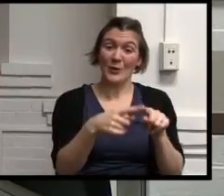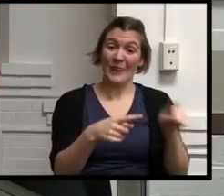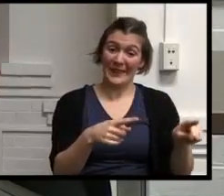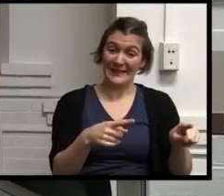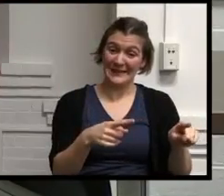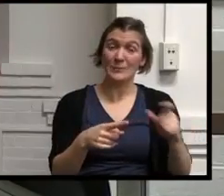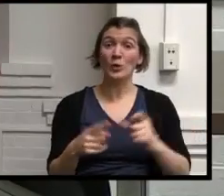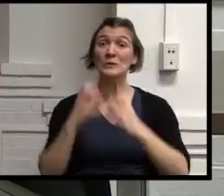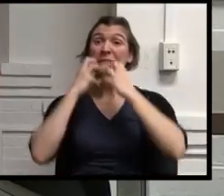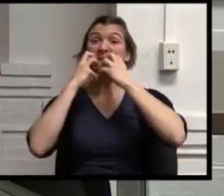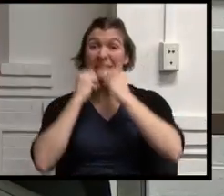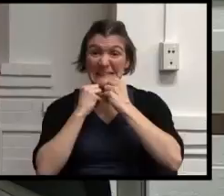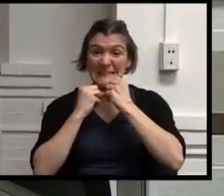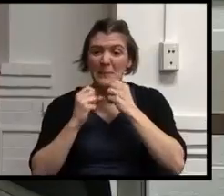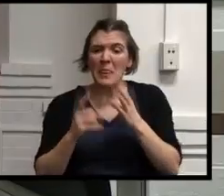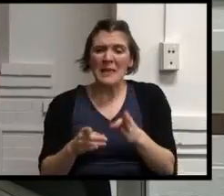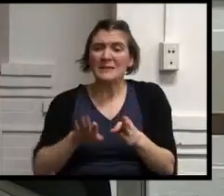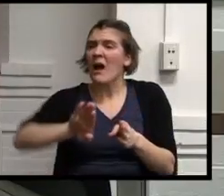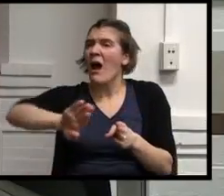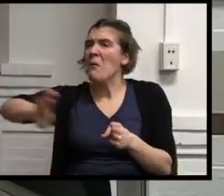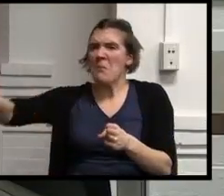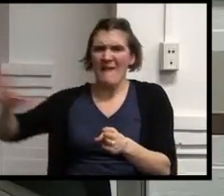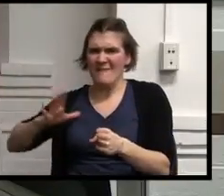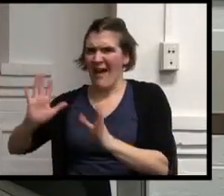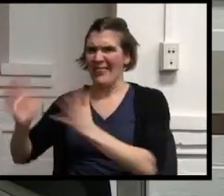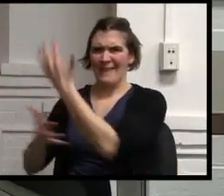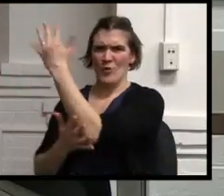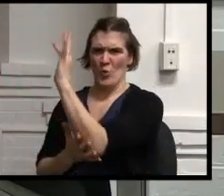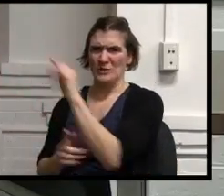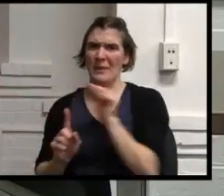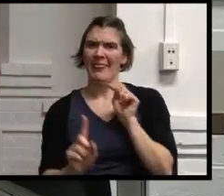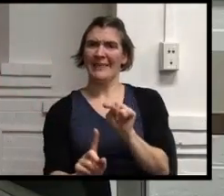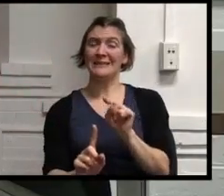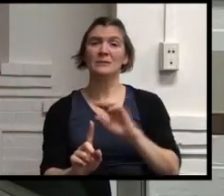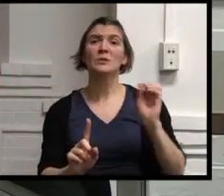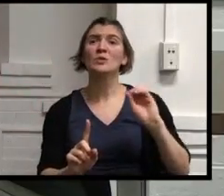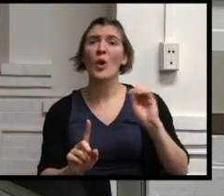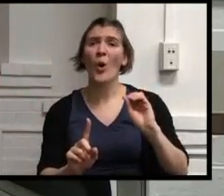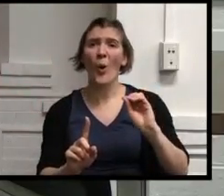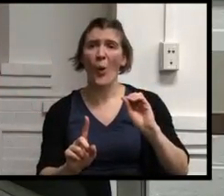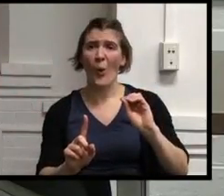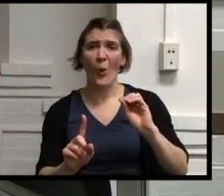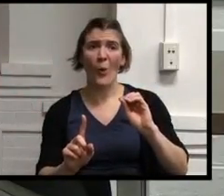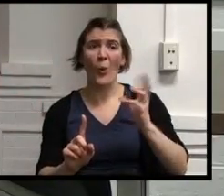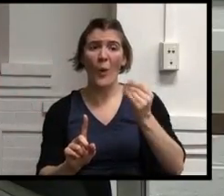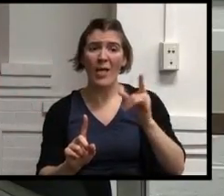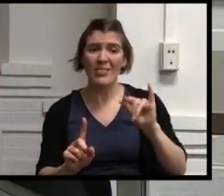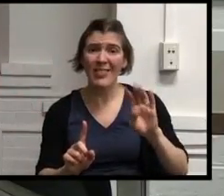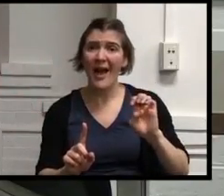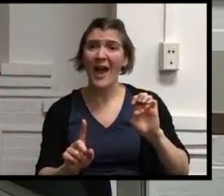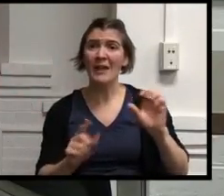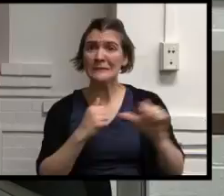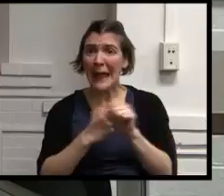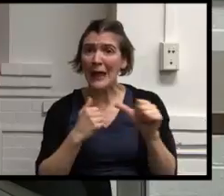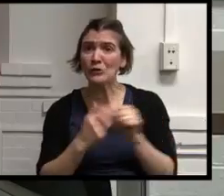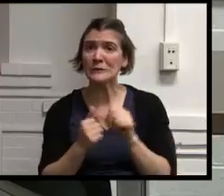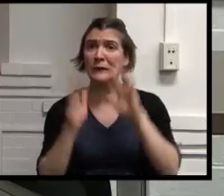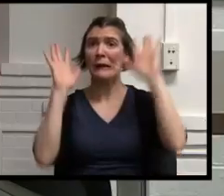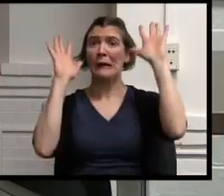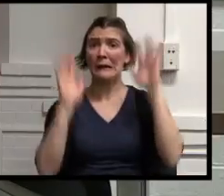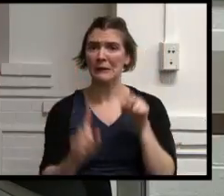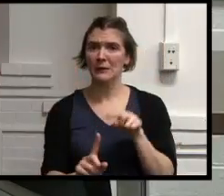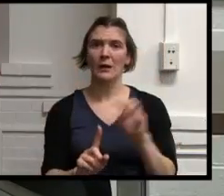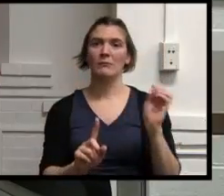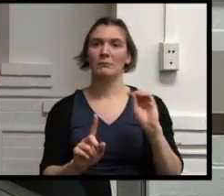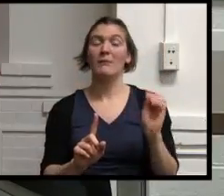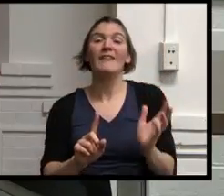to conservation. There are no natural features or wildlife attributes that are associated with this sliver of land